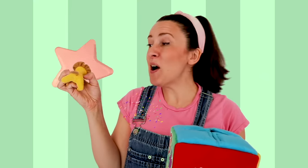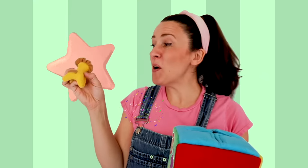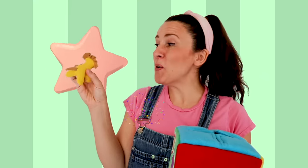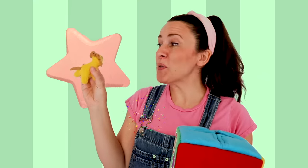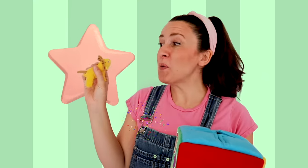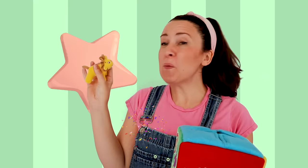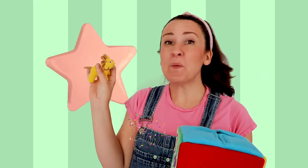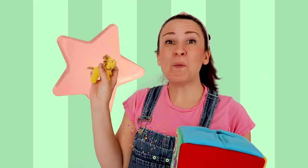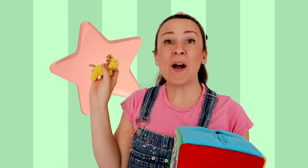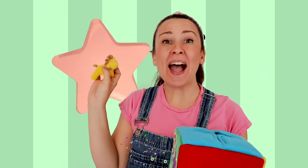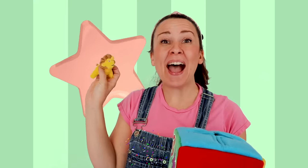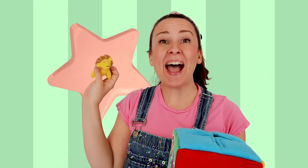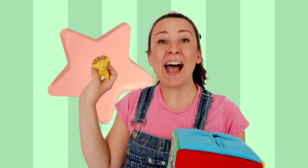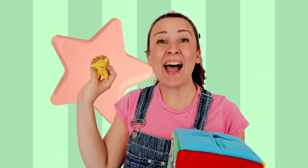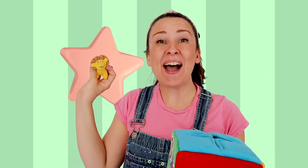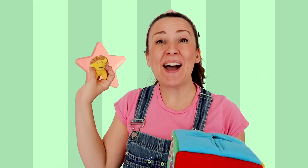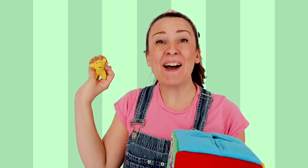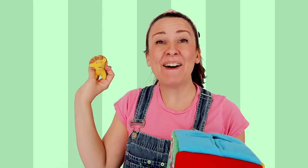out.